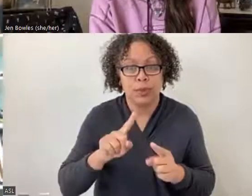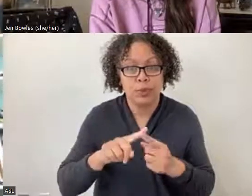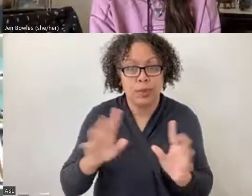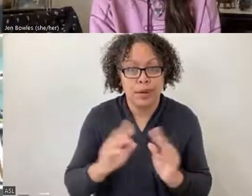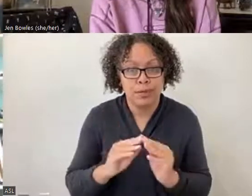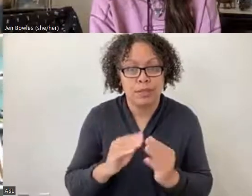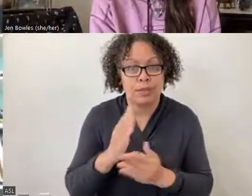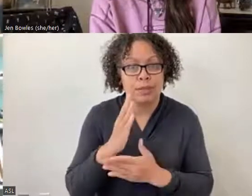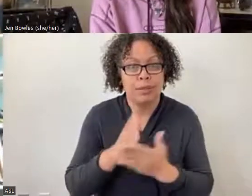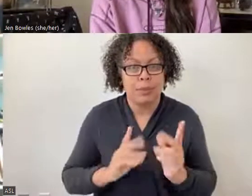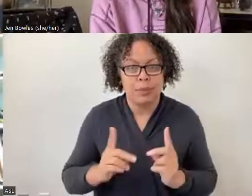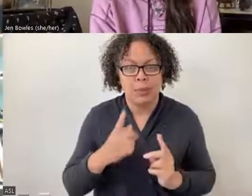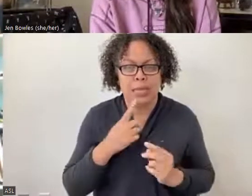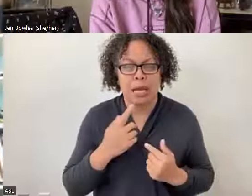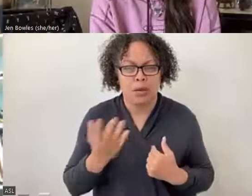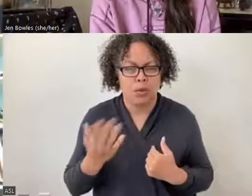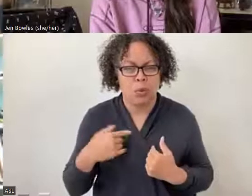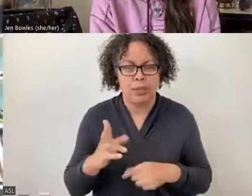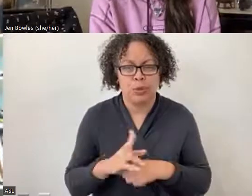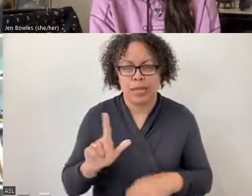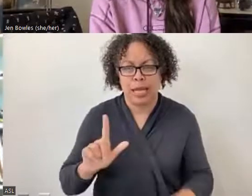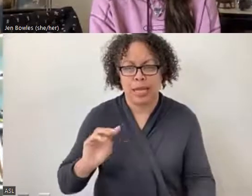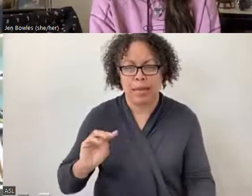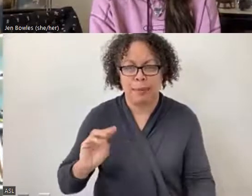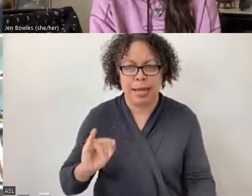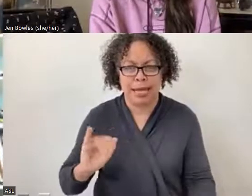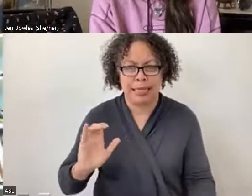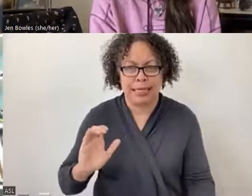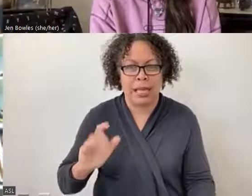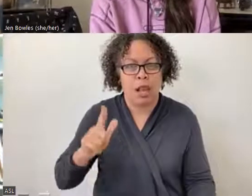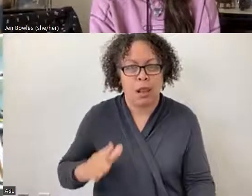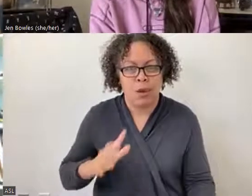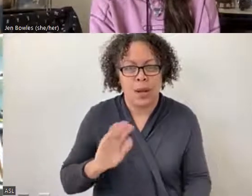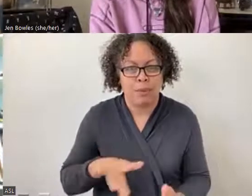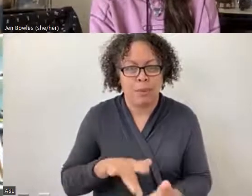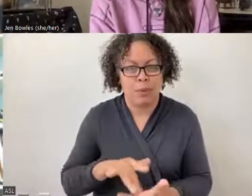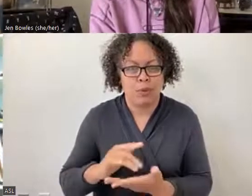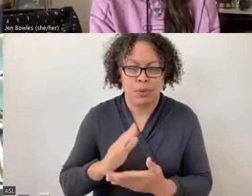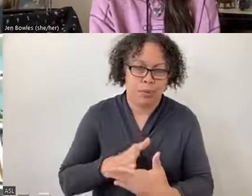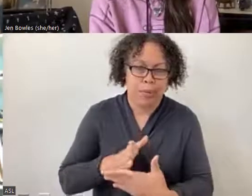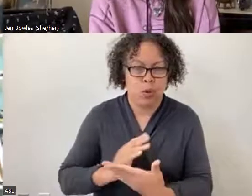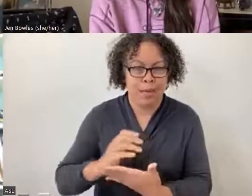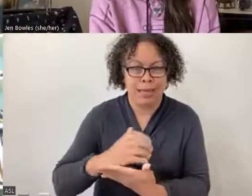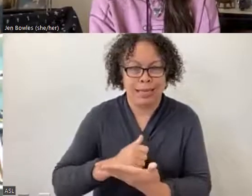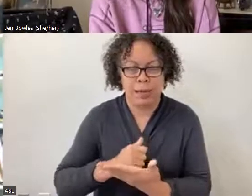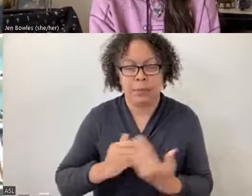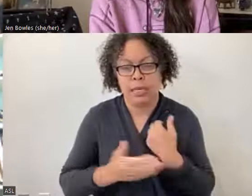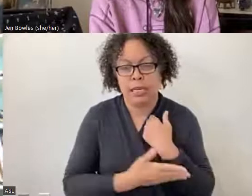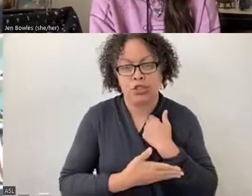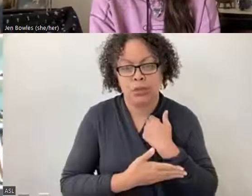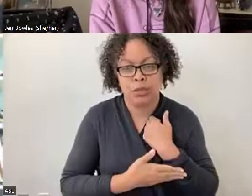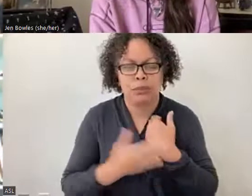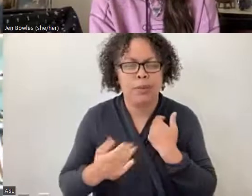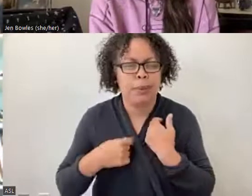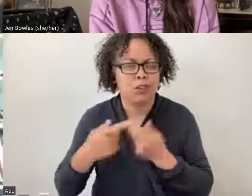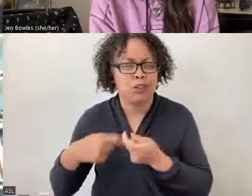pointing out that we use this acronym LMIC for low and middle income countries, and maybe it should be low and middle income contexts instead, to